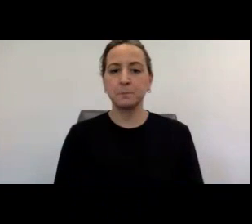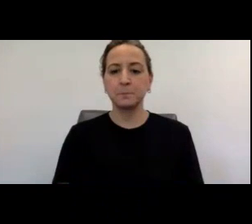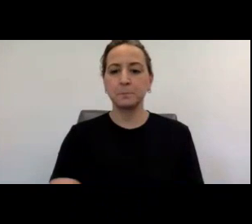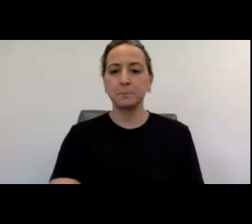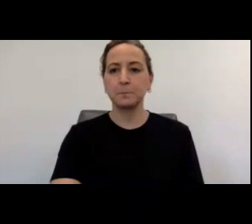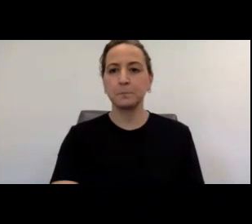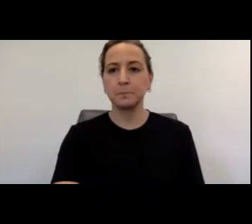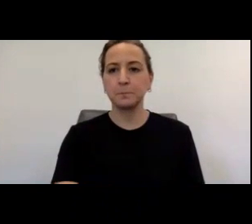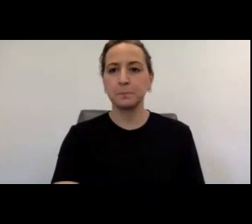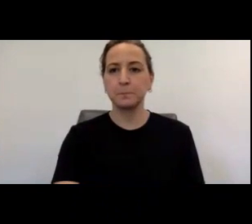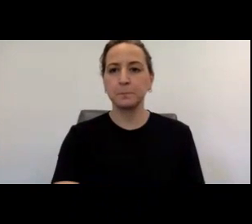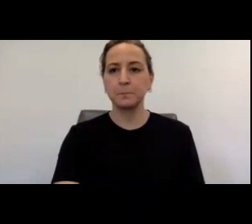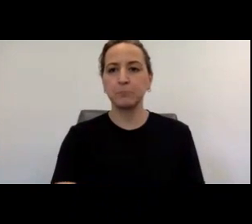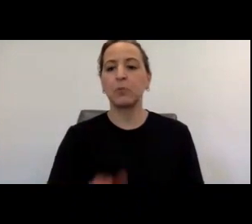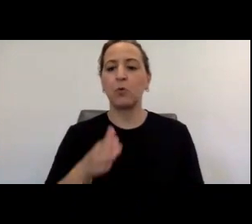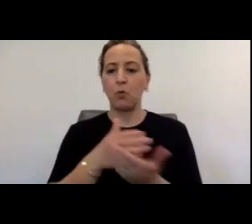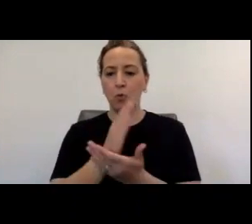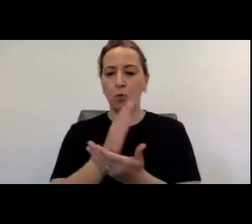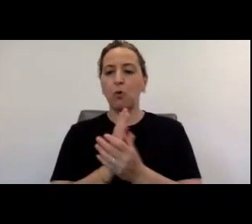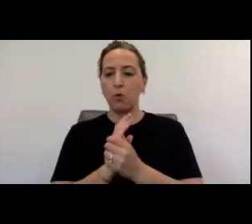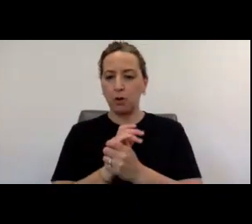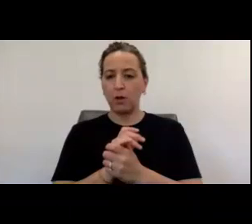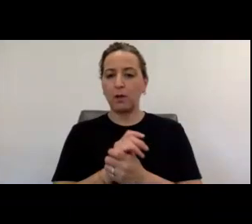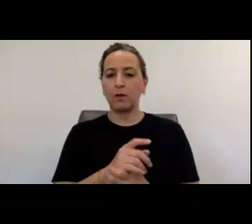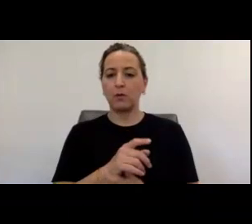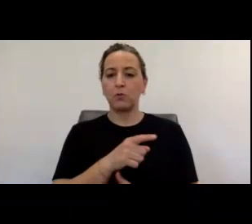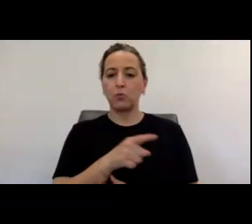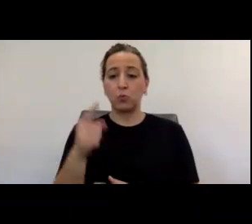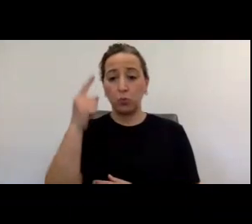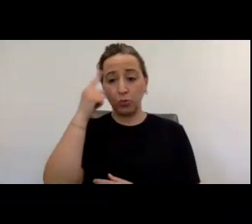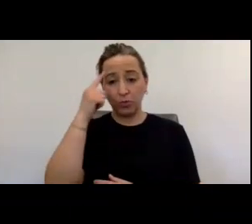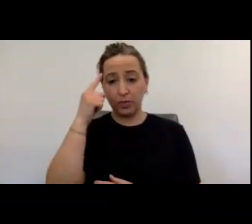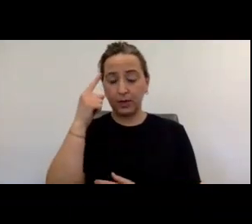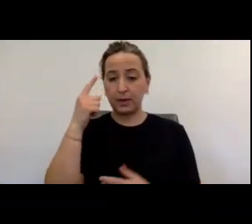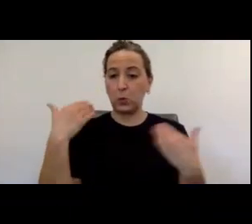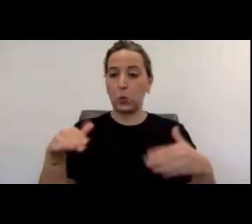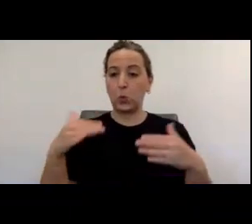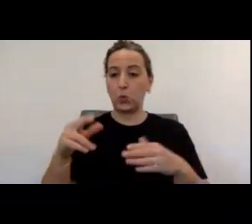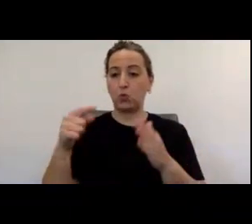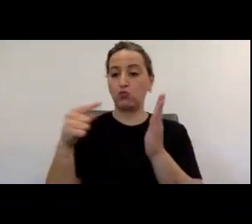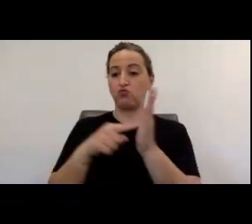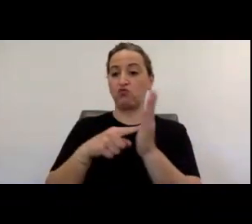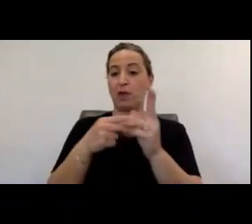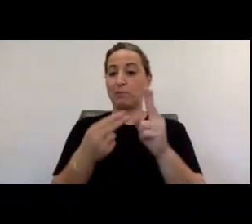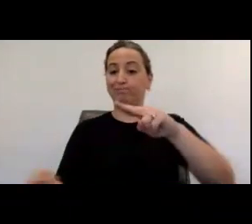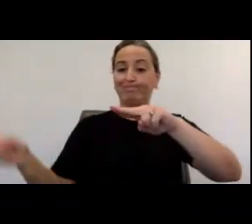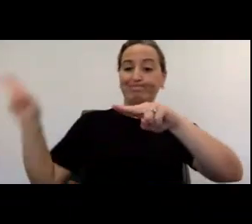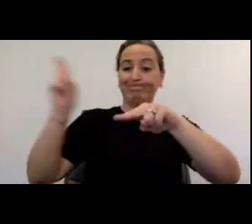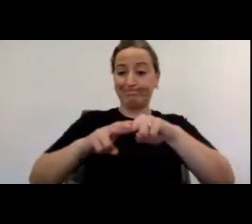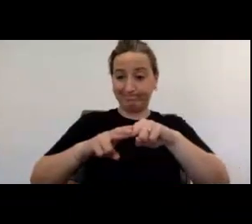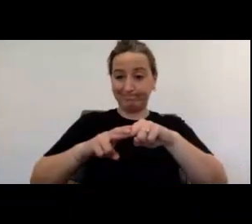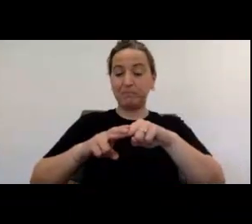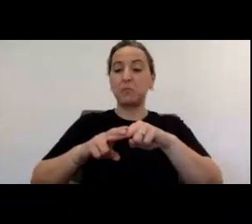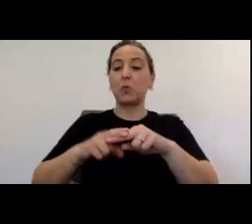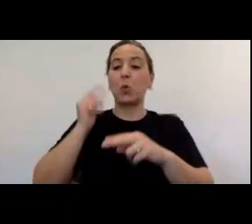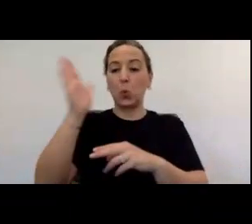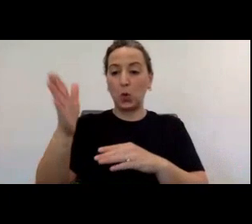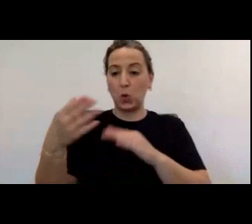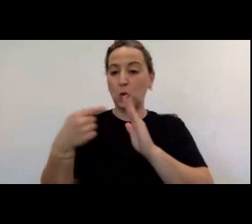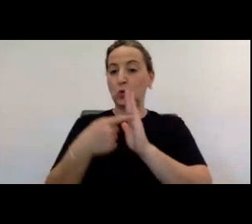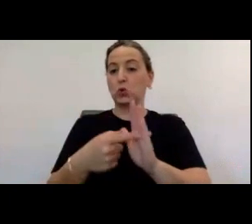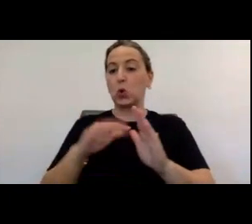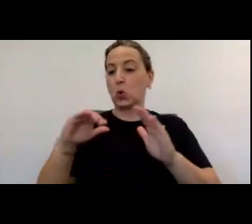All right, I see a question. Do you think that the drastic increase of rental properties may reflect a new